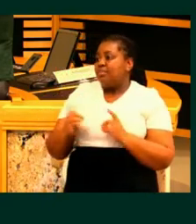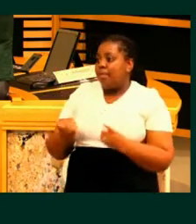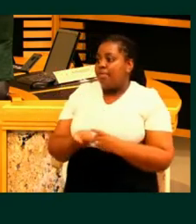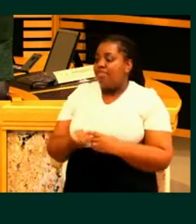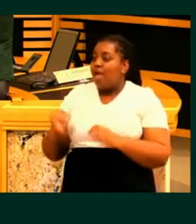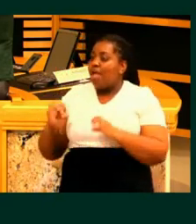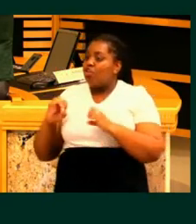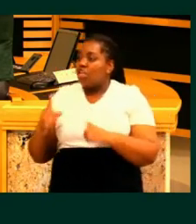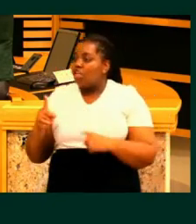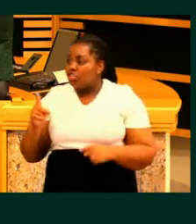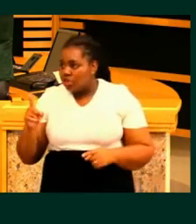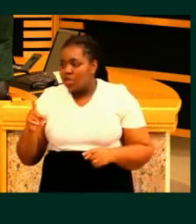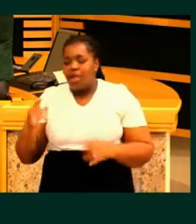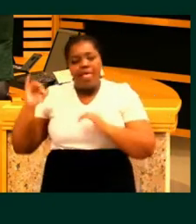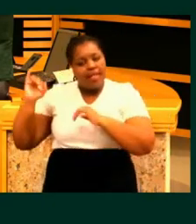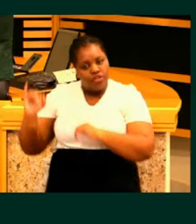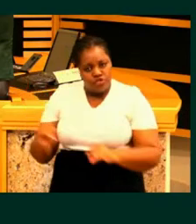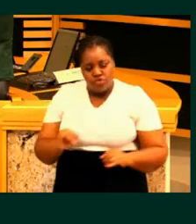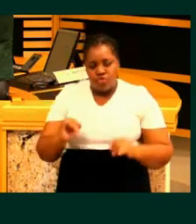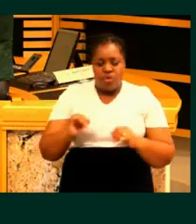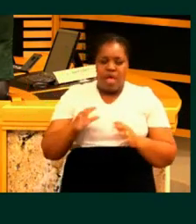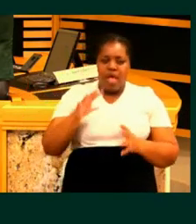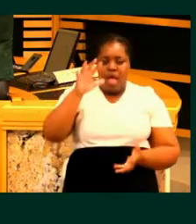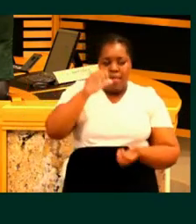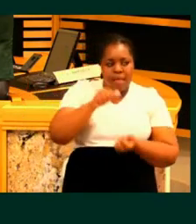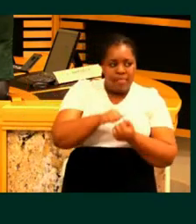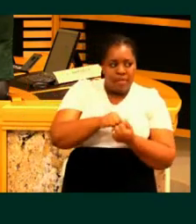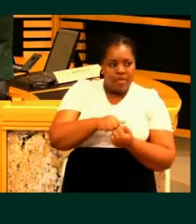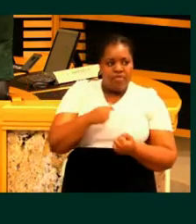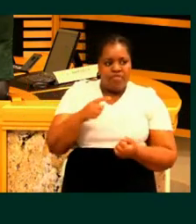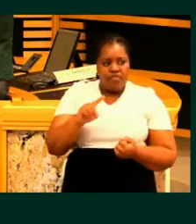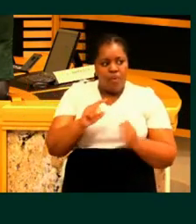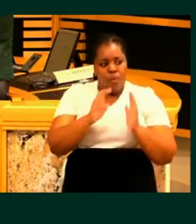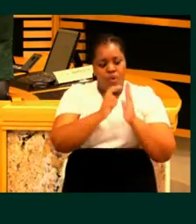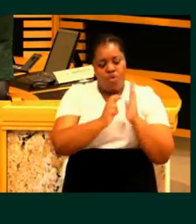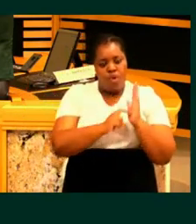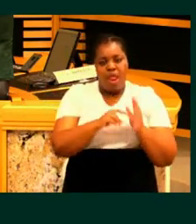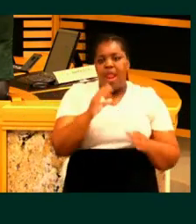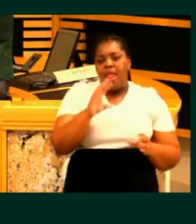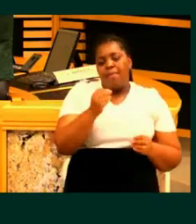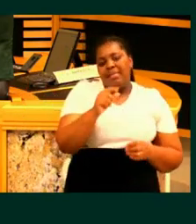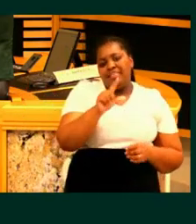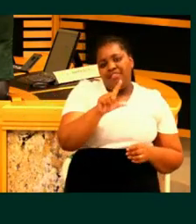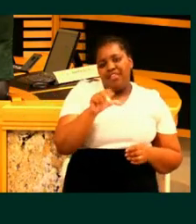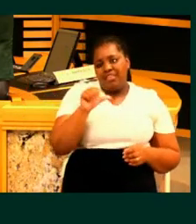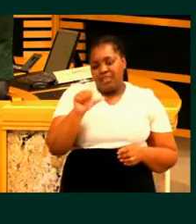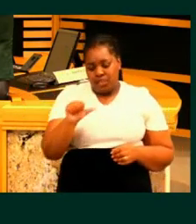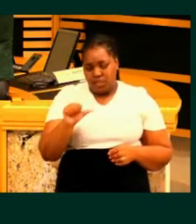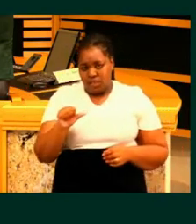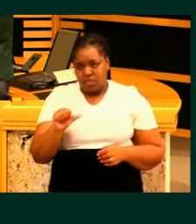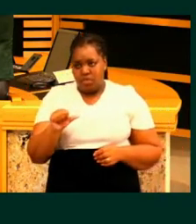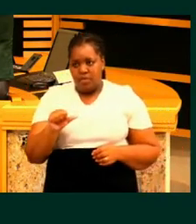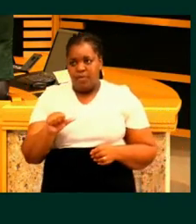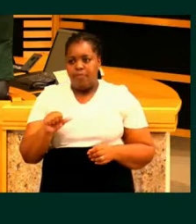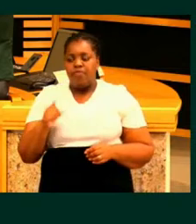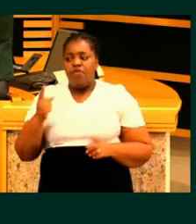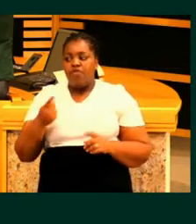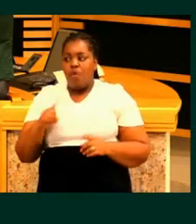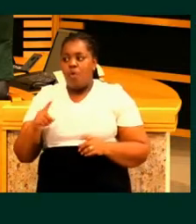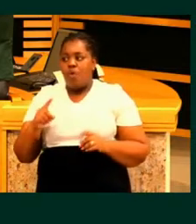Education introduced an amendment to the employment of uors act number 76 of 1998 in the